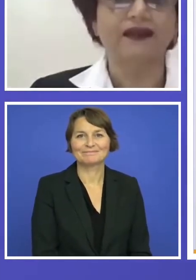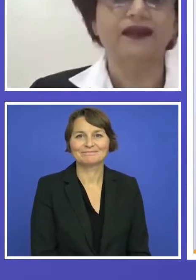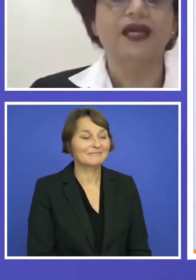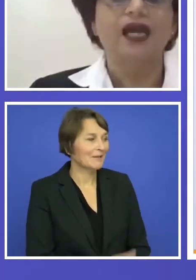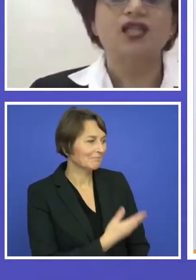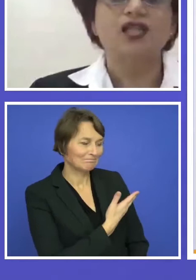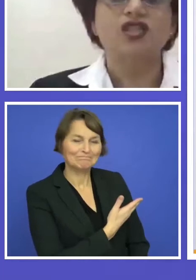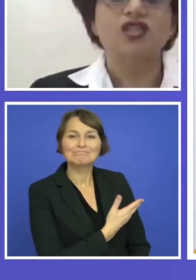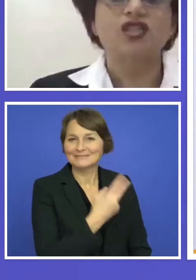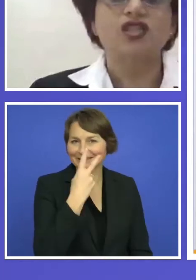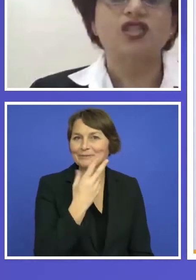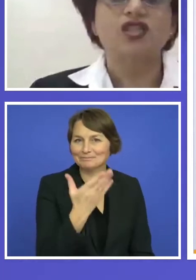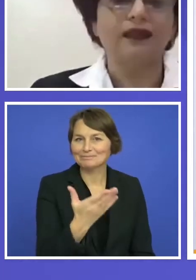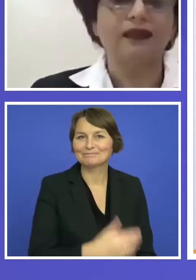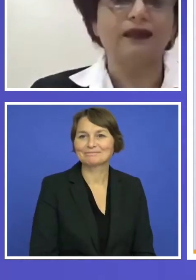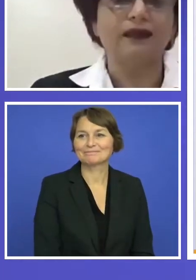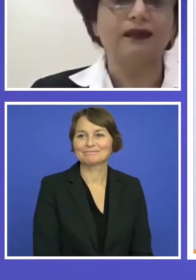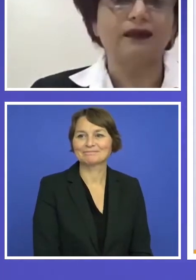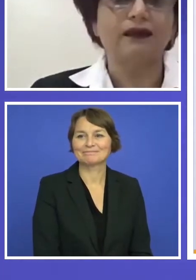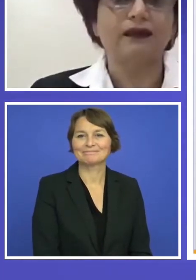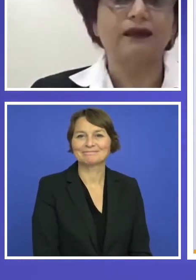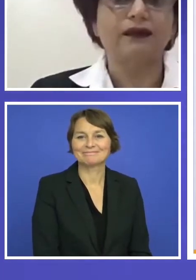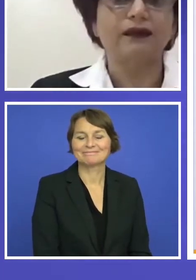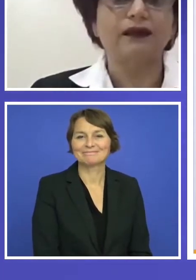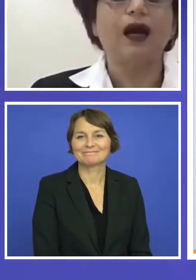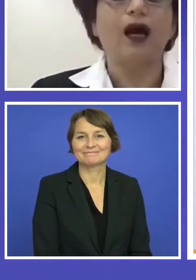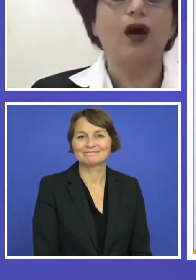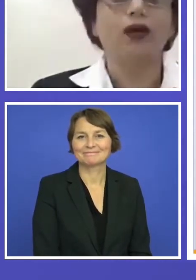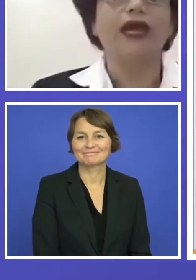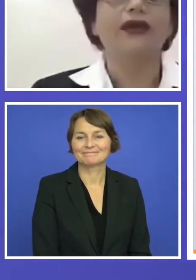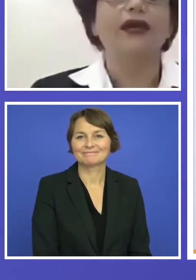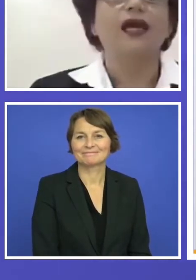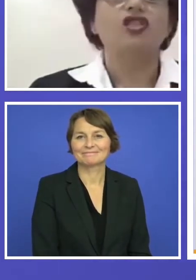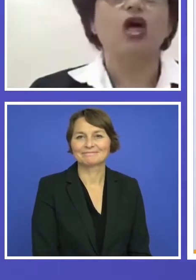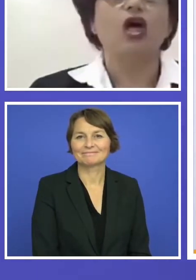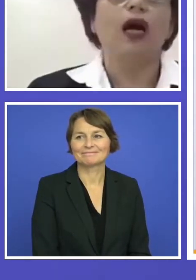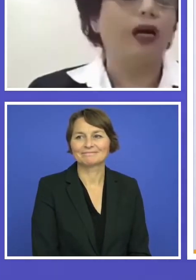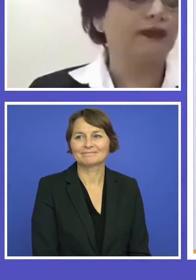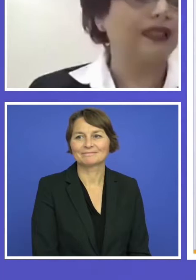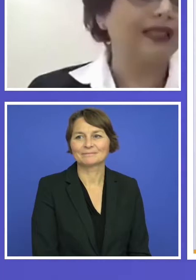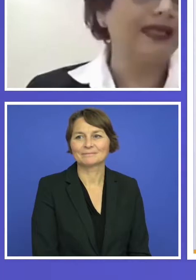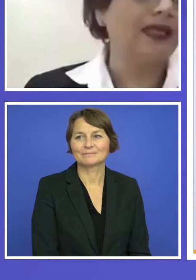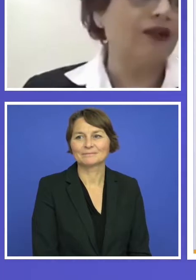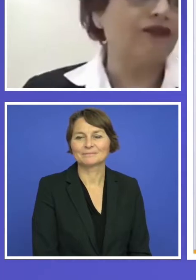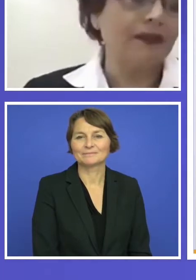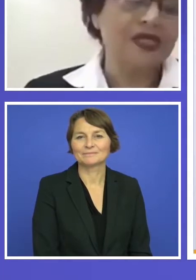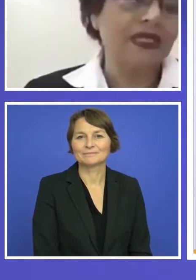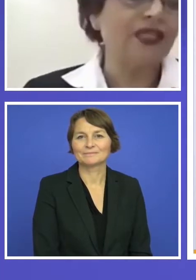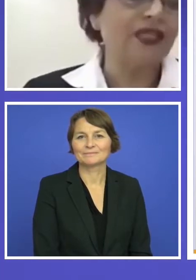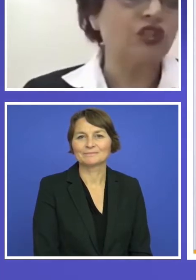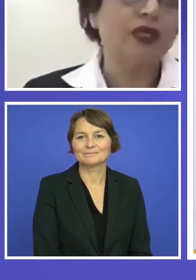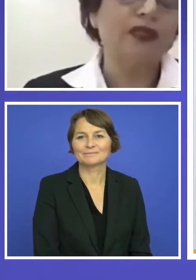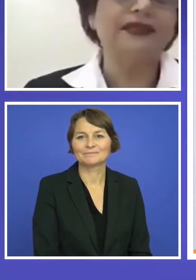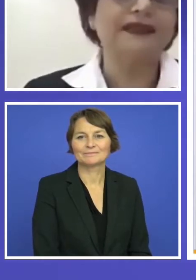Okay. So the title Okay, so the title of